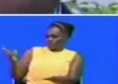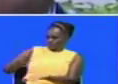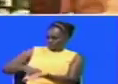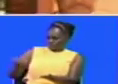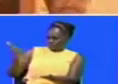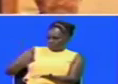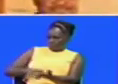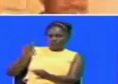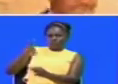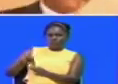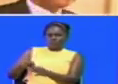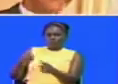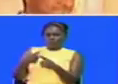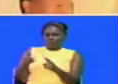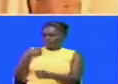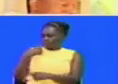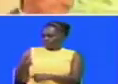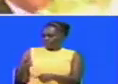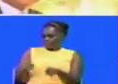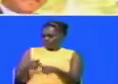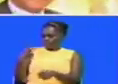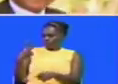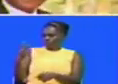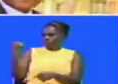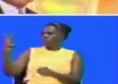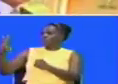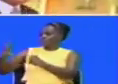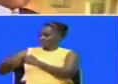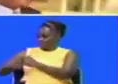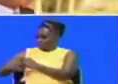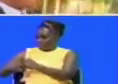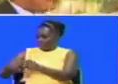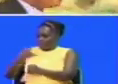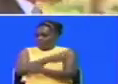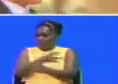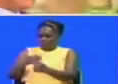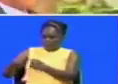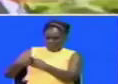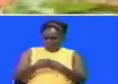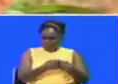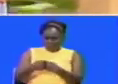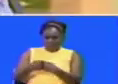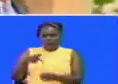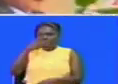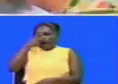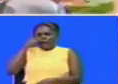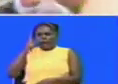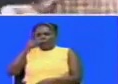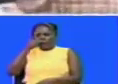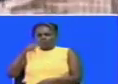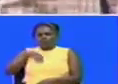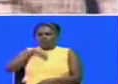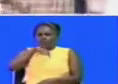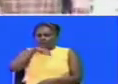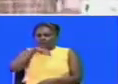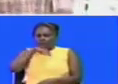of voters. He, however, says just like in 2007, power struggle that saw Kalonzo Musyoka and Raila